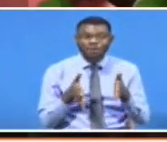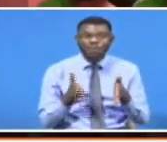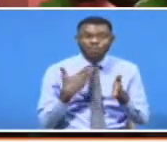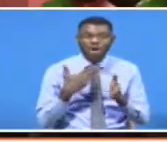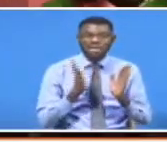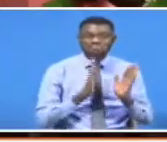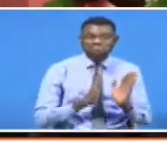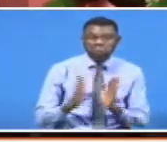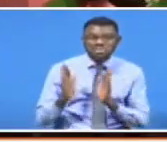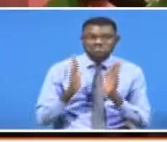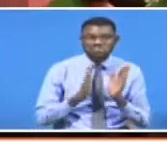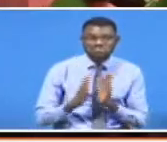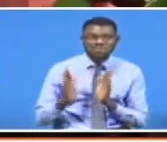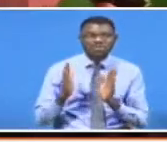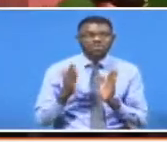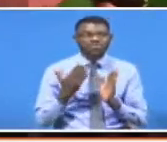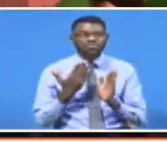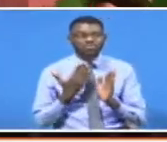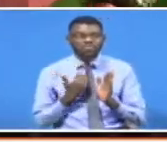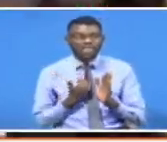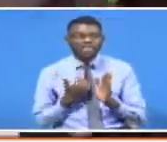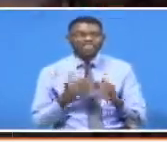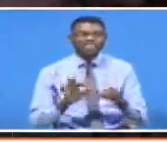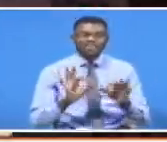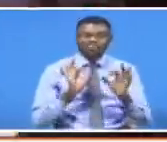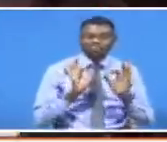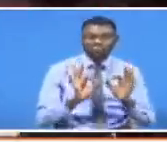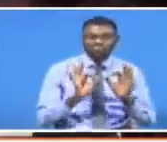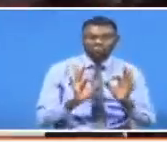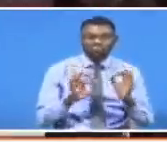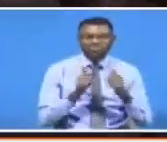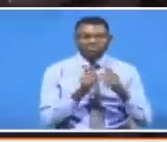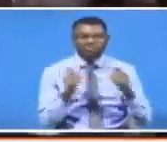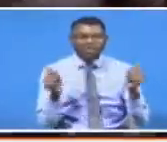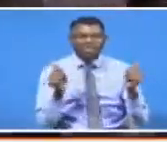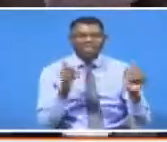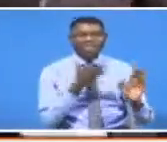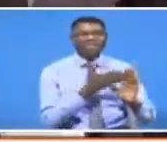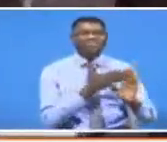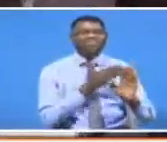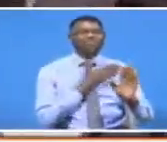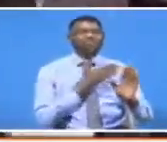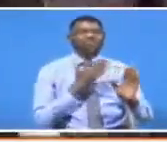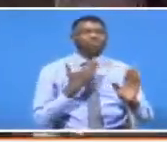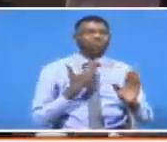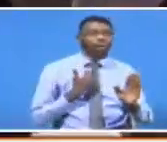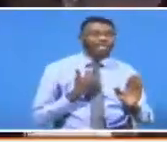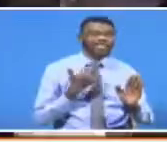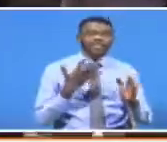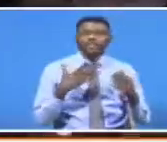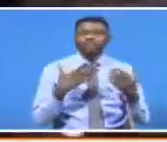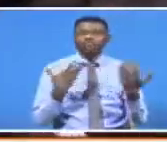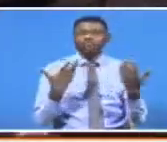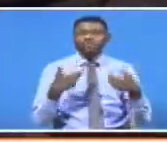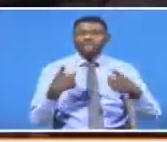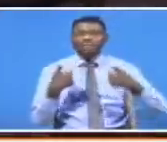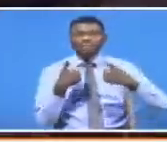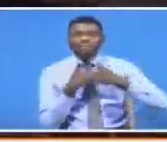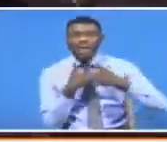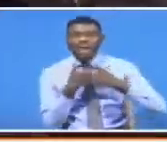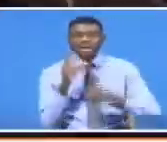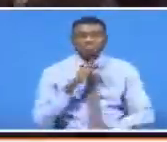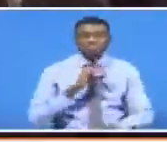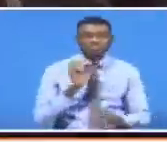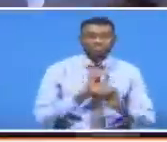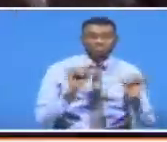sababu continental match inatakana planning ikue mzuri in advance. Si wa miss matches tena, inatakana